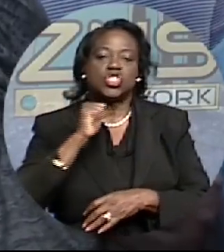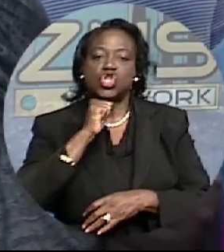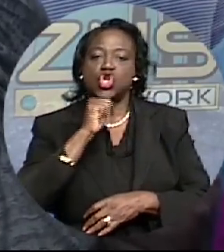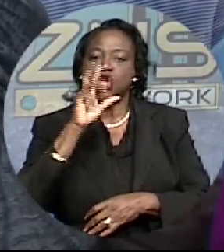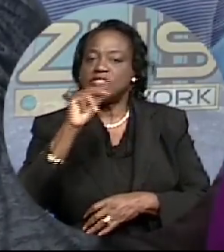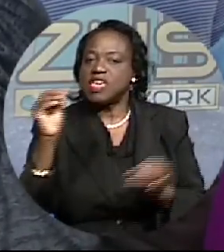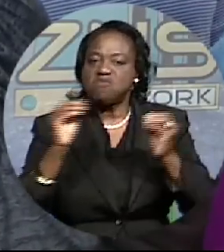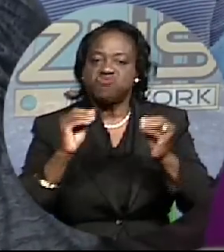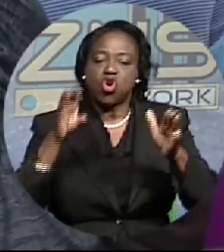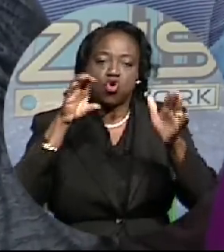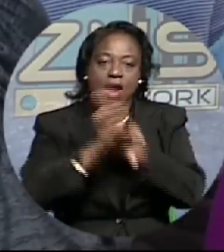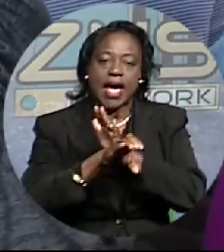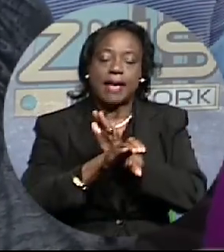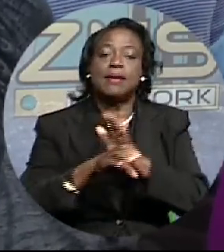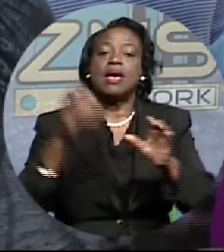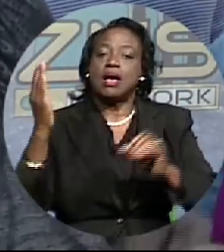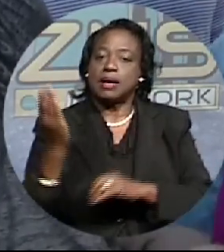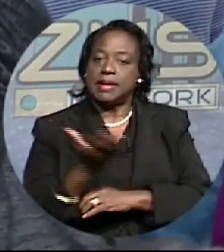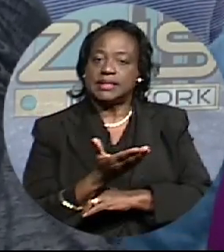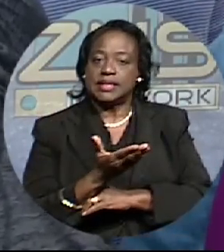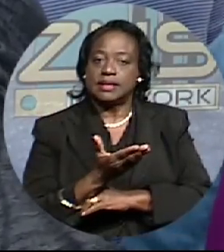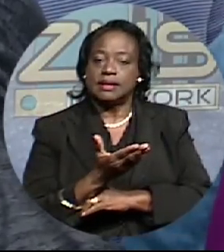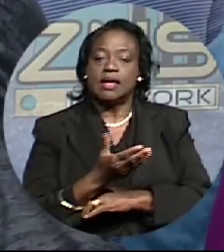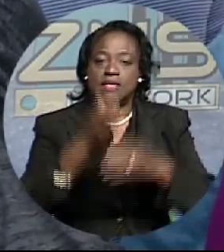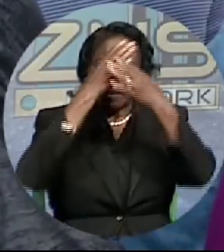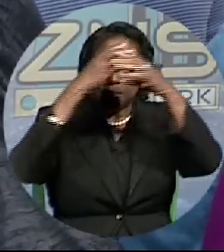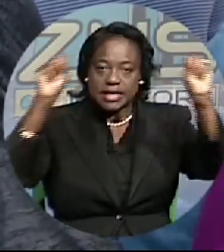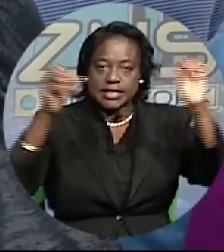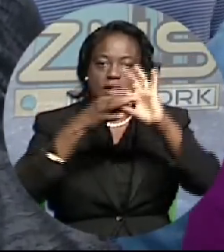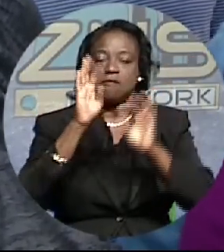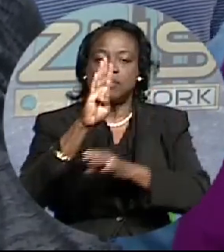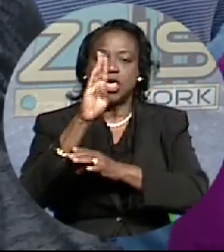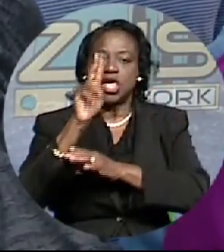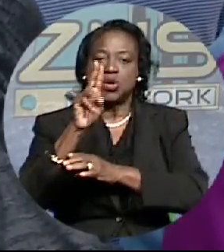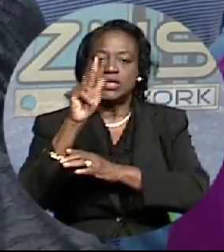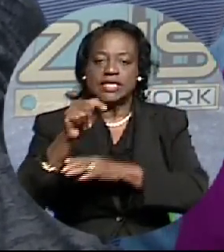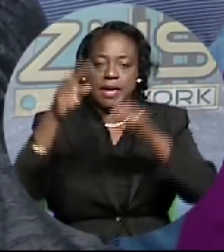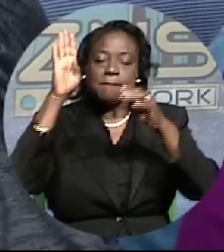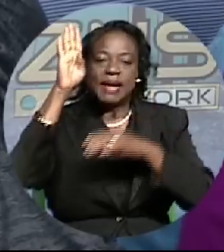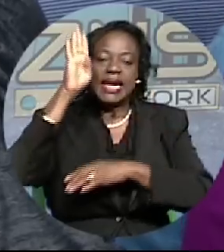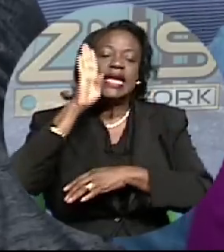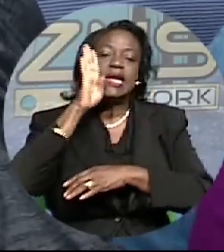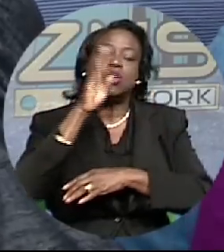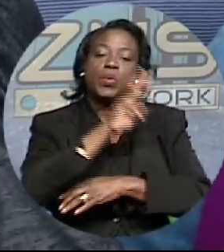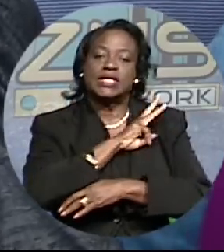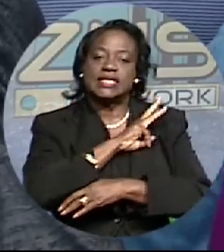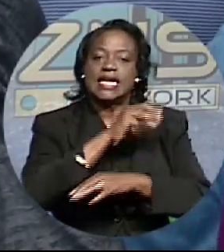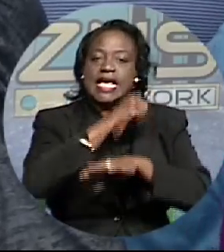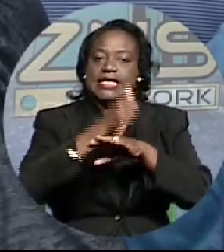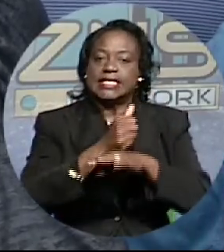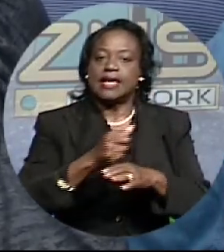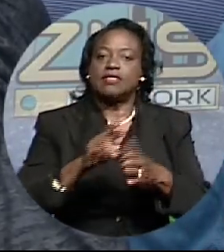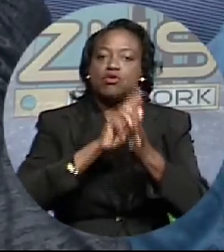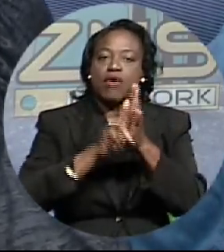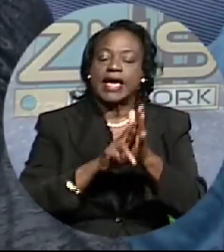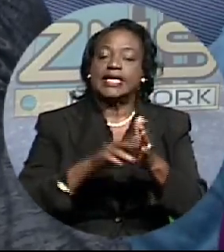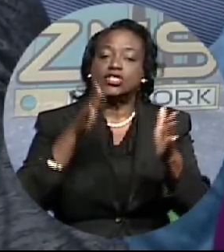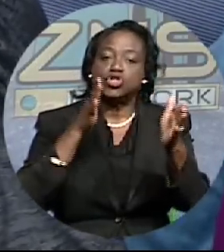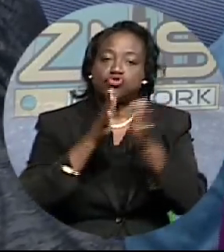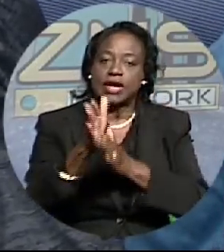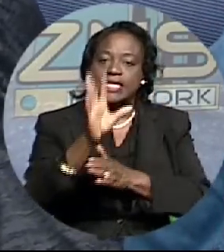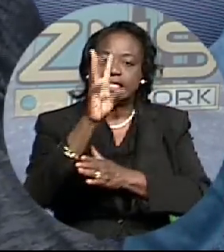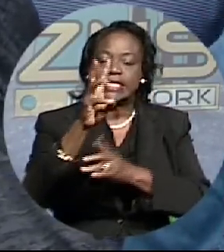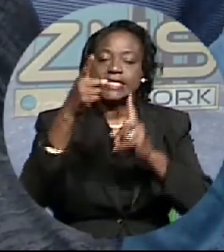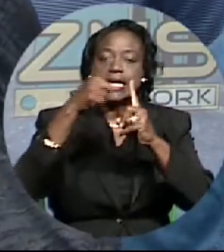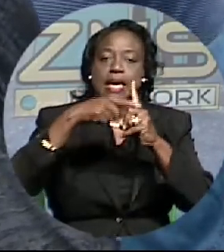crime committed. That is President of the Bahamas Union of Teachers, Belinda Wilson, setting the record straight regarding her six-month